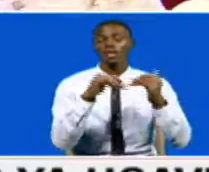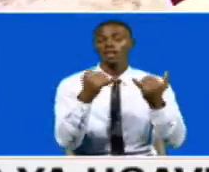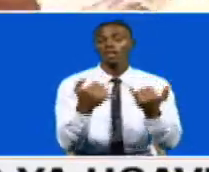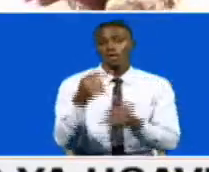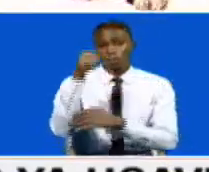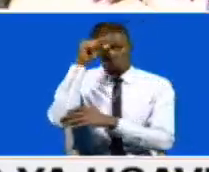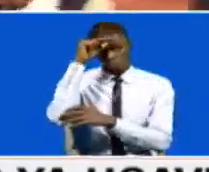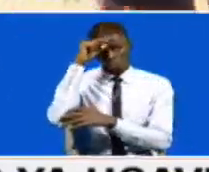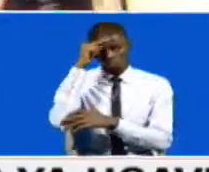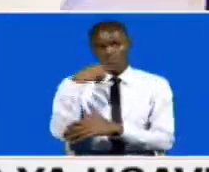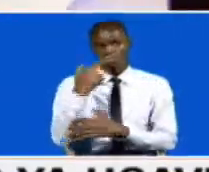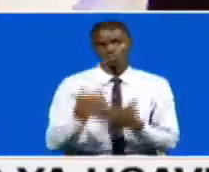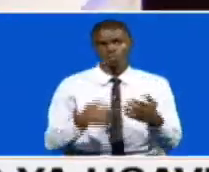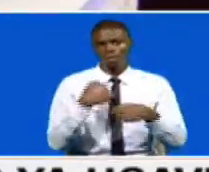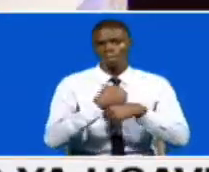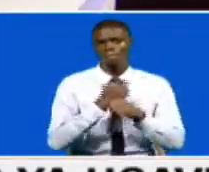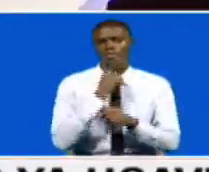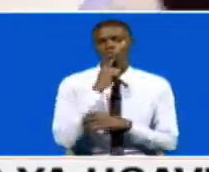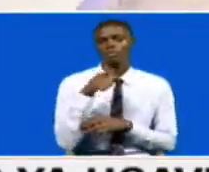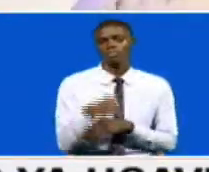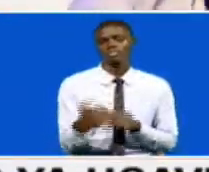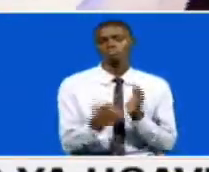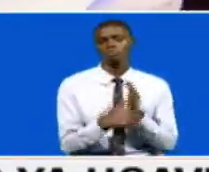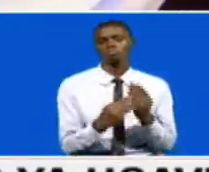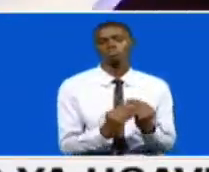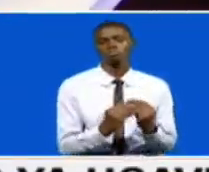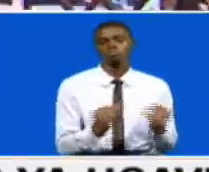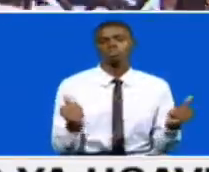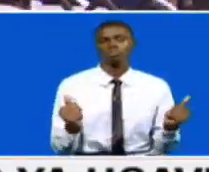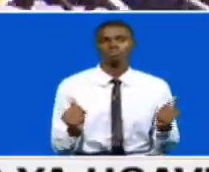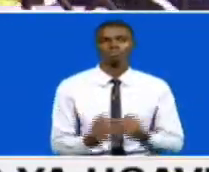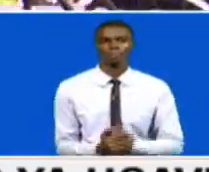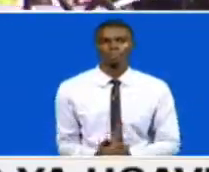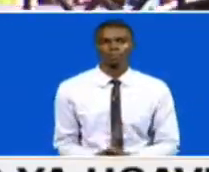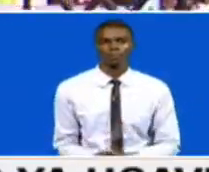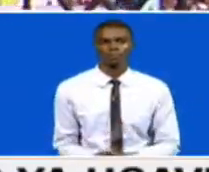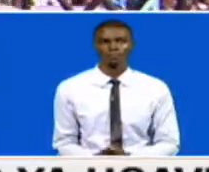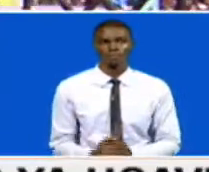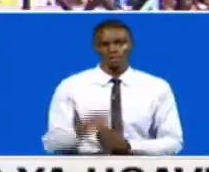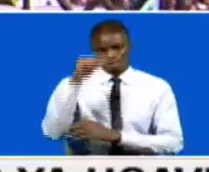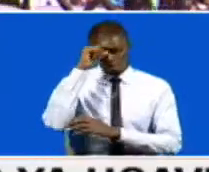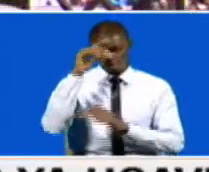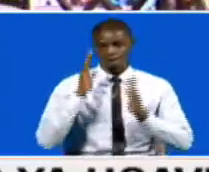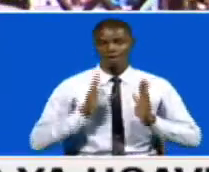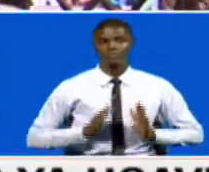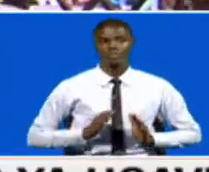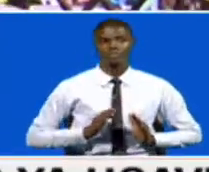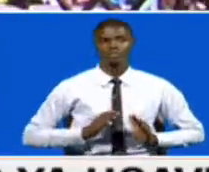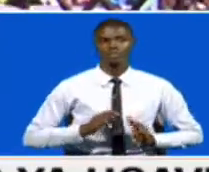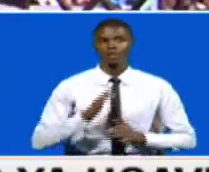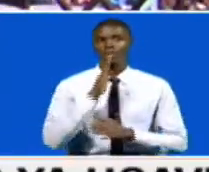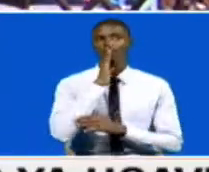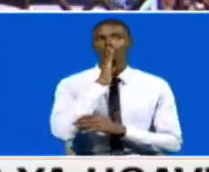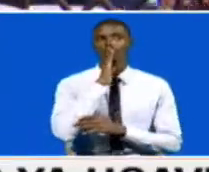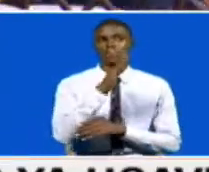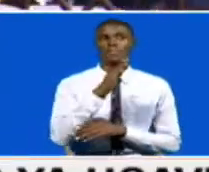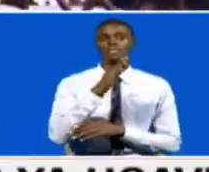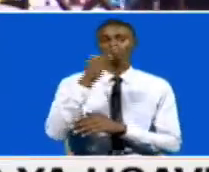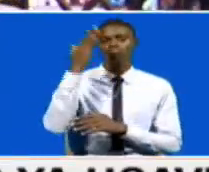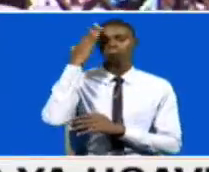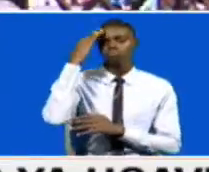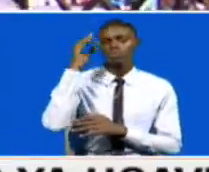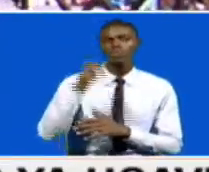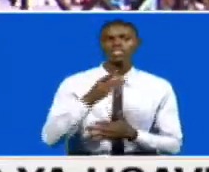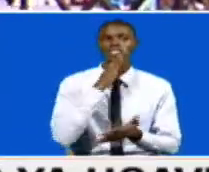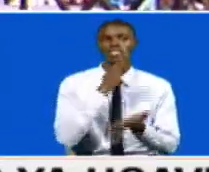serikali inajizatiti kuhakikisha kuwa swala hili limetatuliwa mara moja. Ask our governors to be alive to these realities of